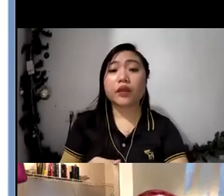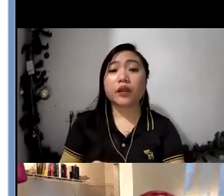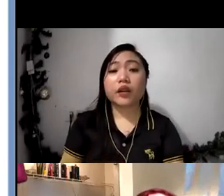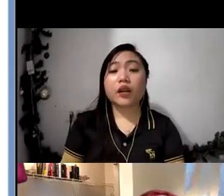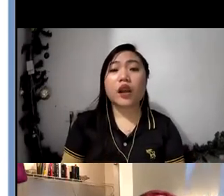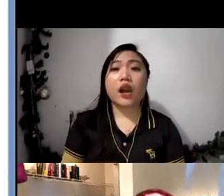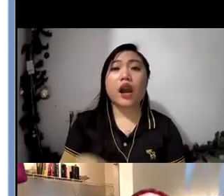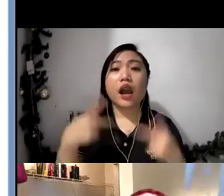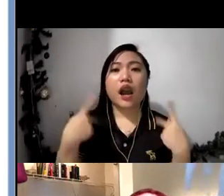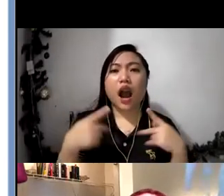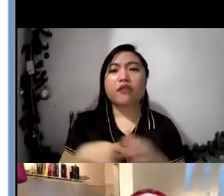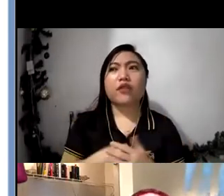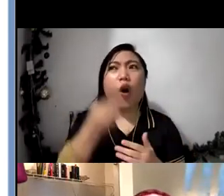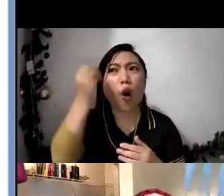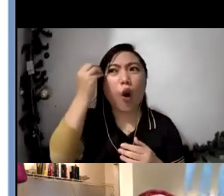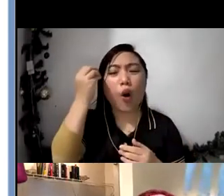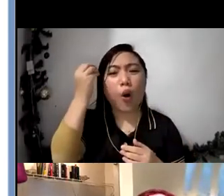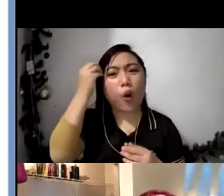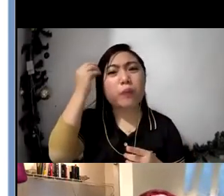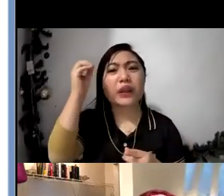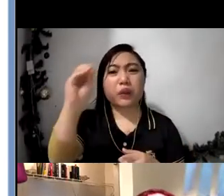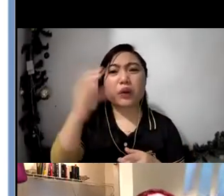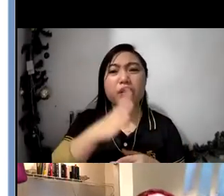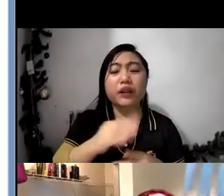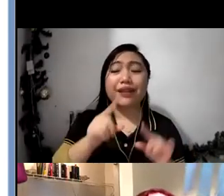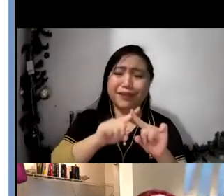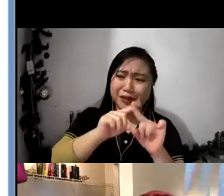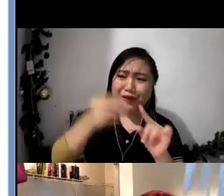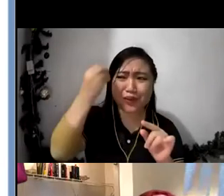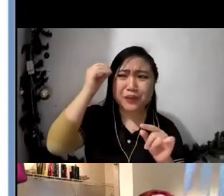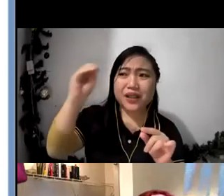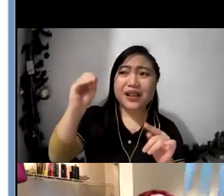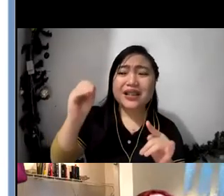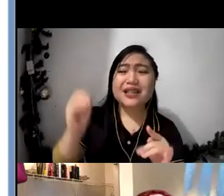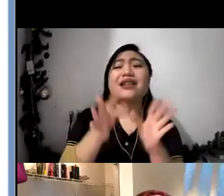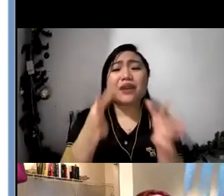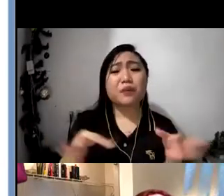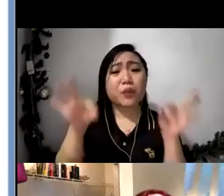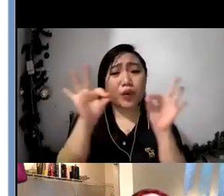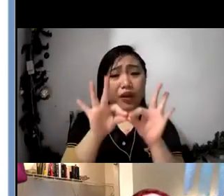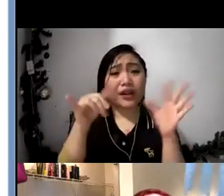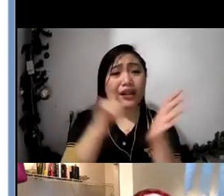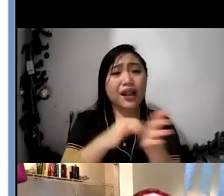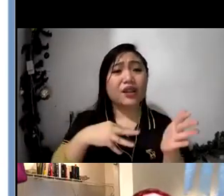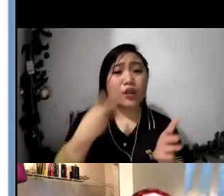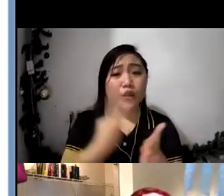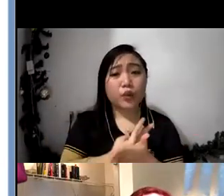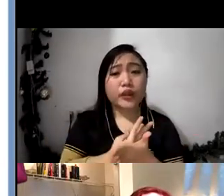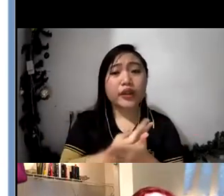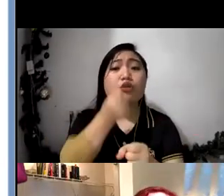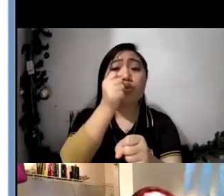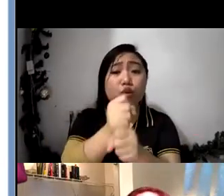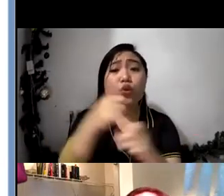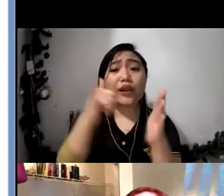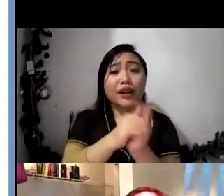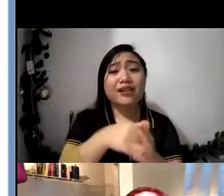it cannot wait, no, and there are differences of opinion, it's important that we also ensure that we respect each